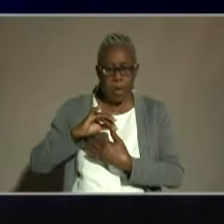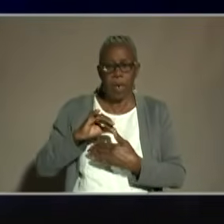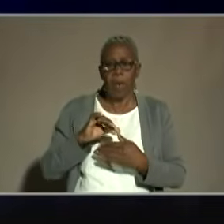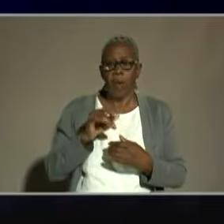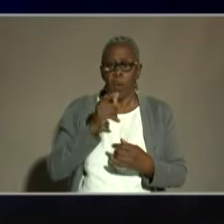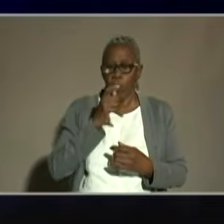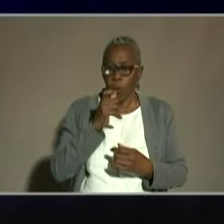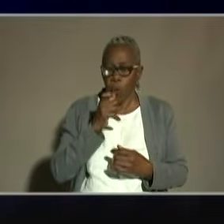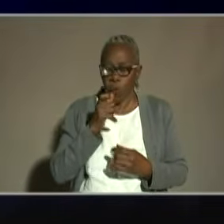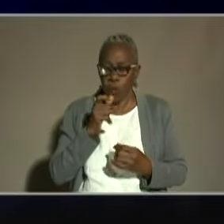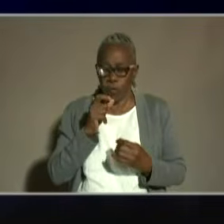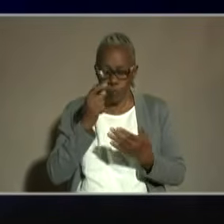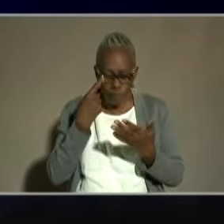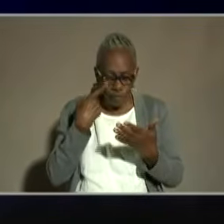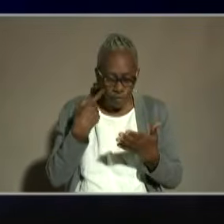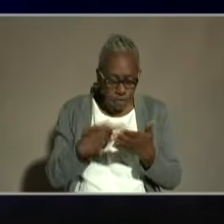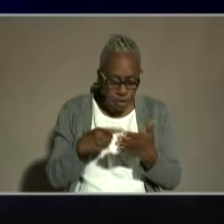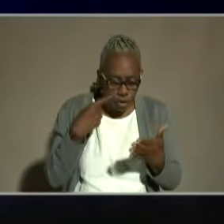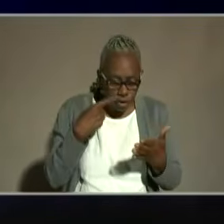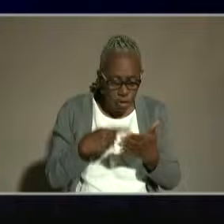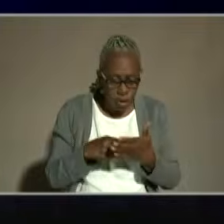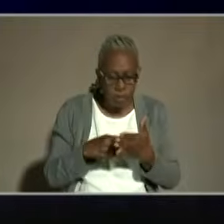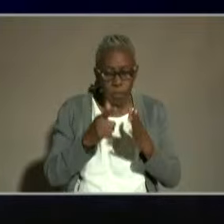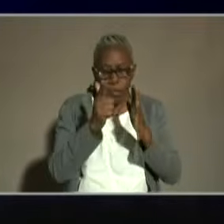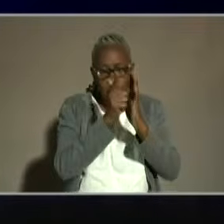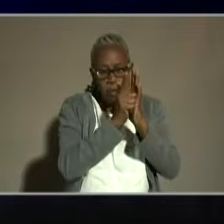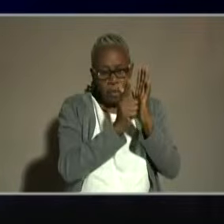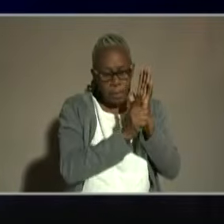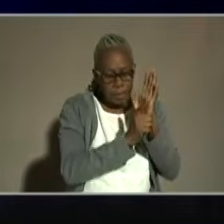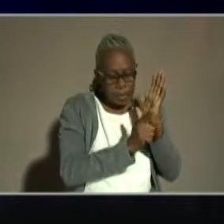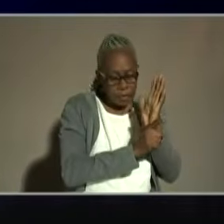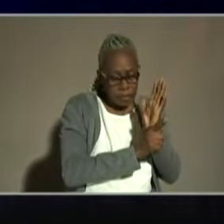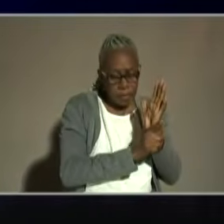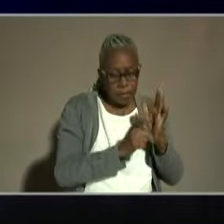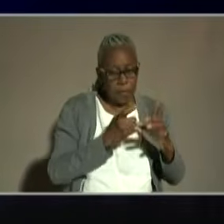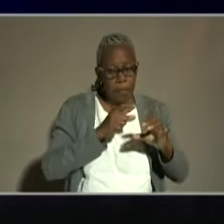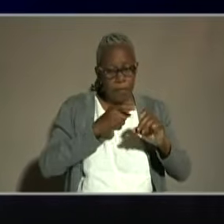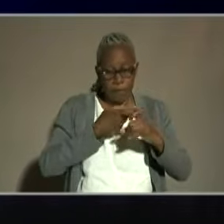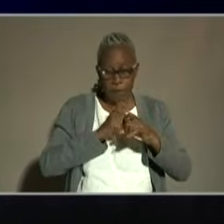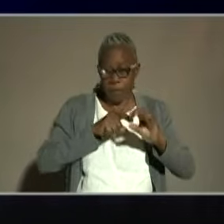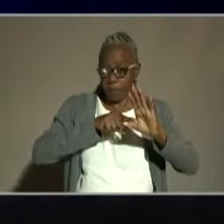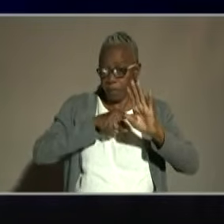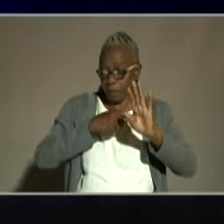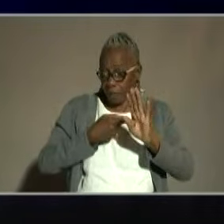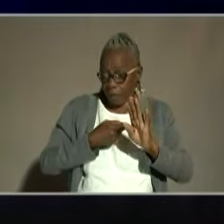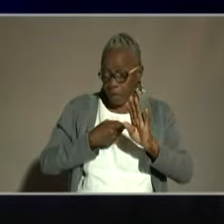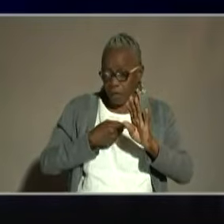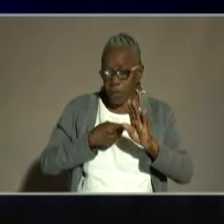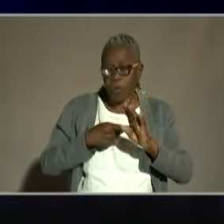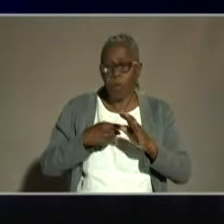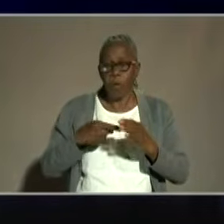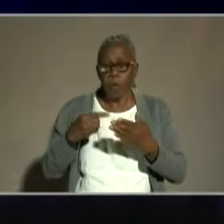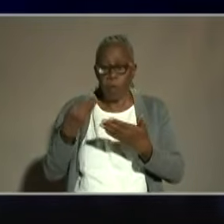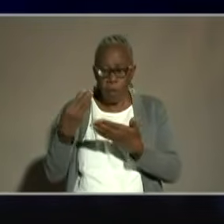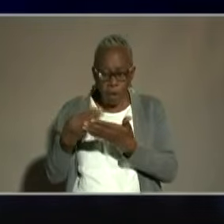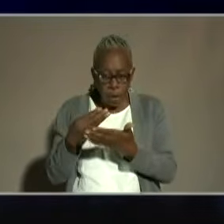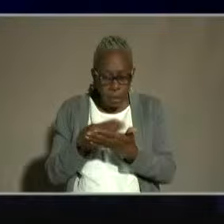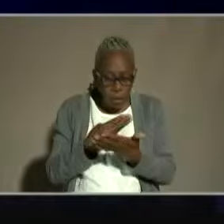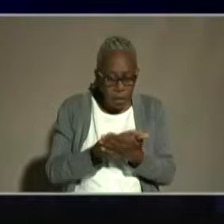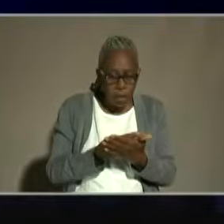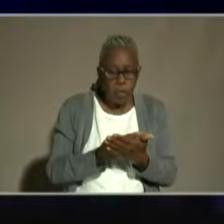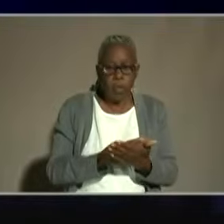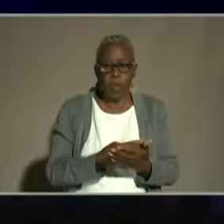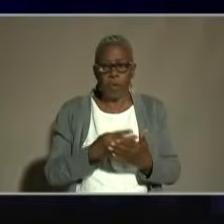company. It's a listed company. We were a listed company from inception. Our audited financial statements are public. Our quarterly